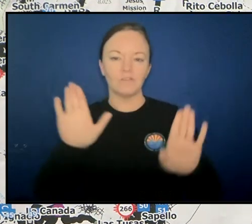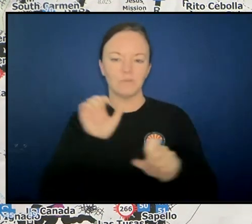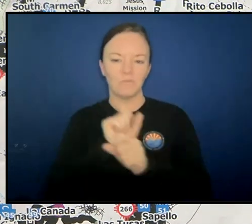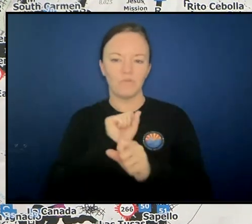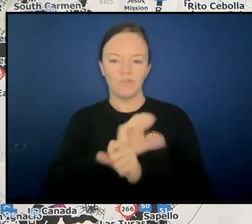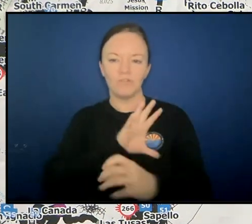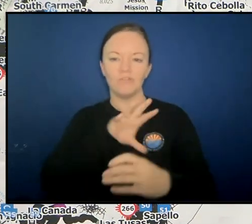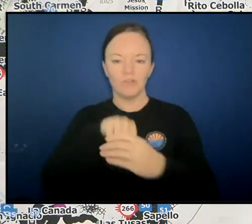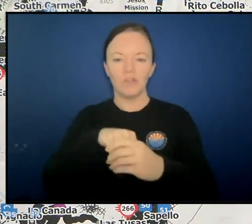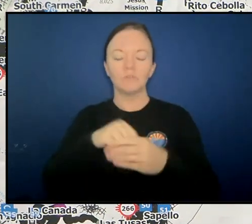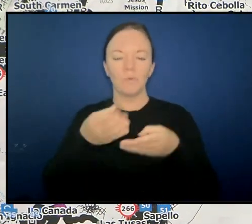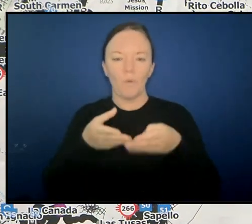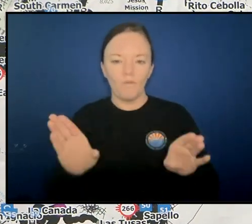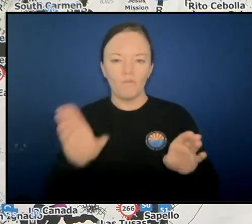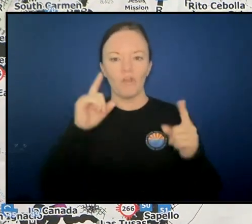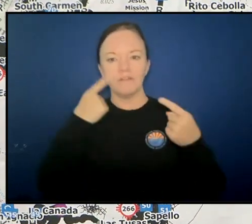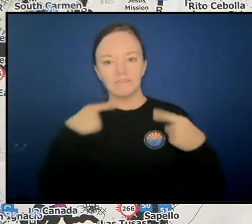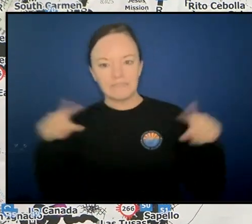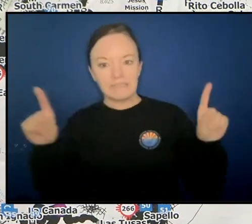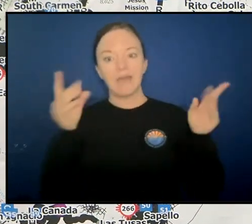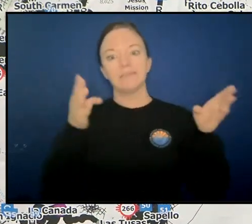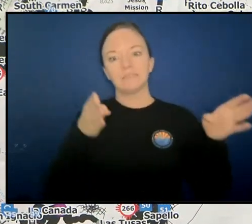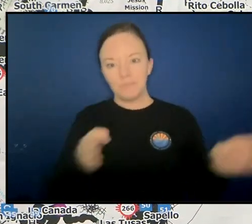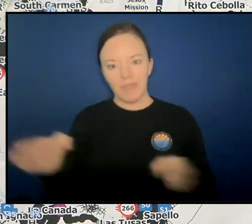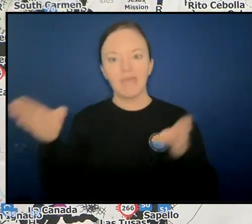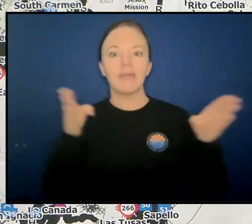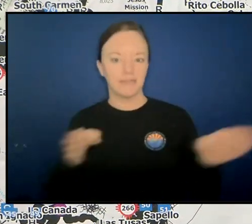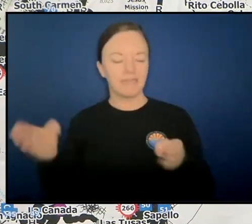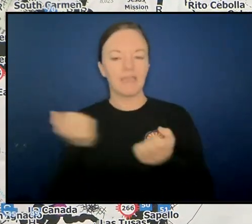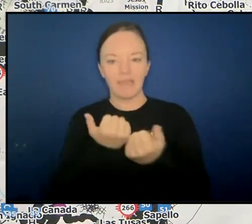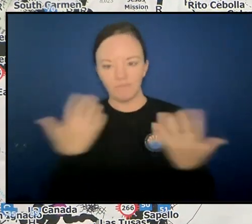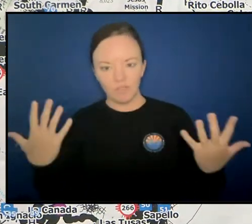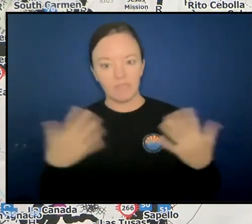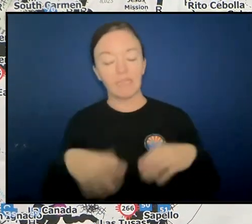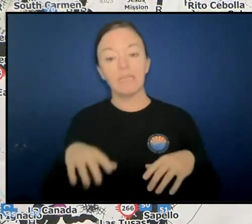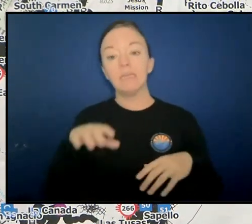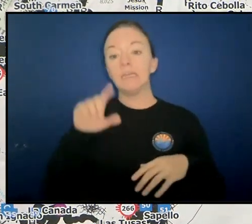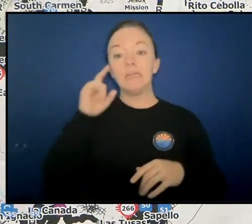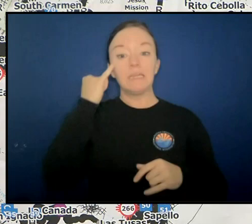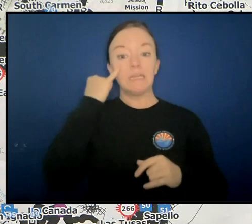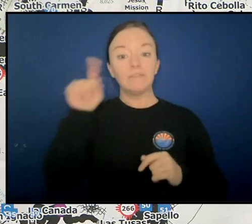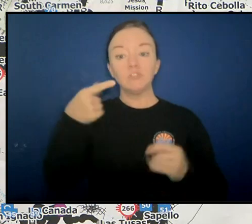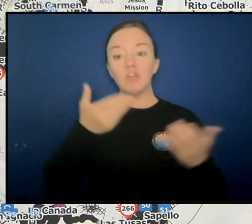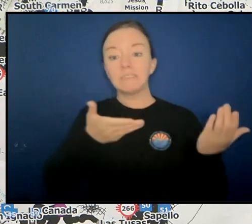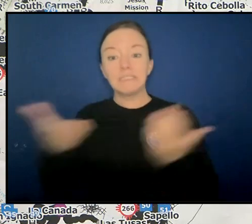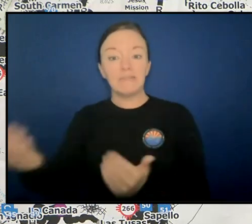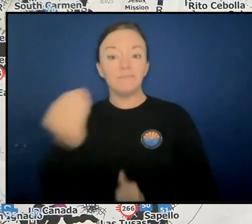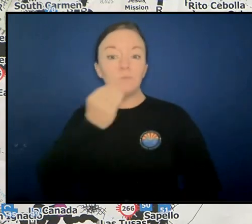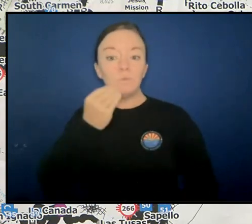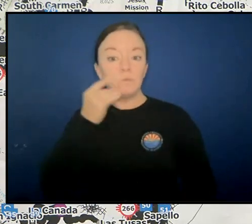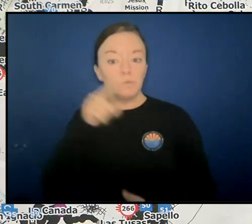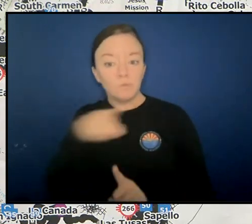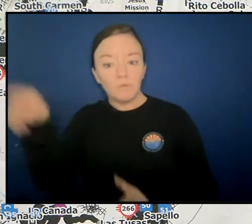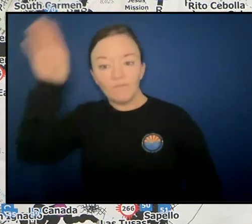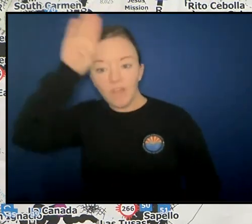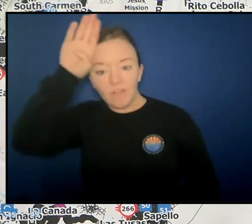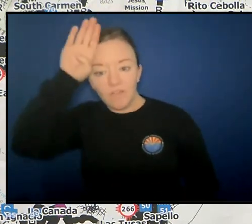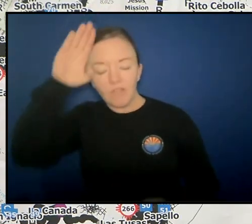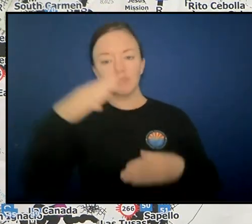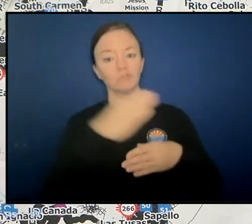of the missions and the planning that goes into doing what we do, whether it's getting food to firefighters, getting information out to the public like you